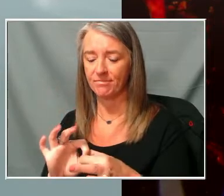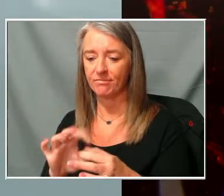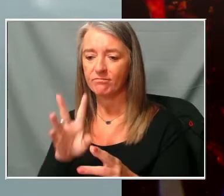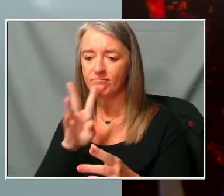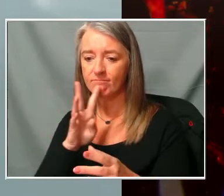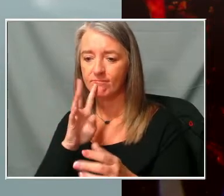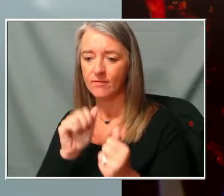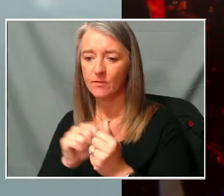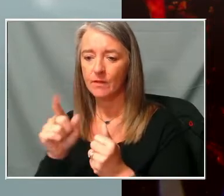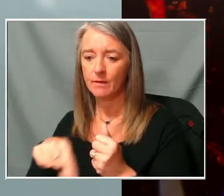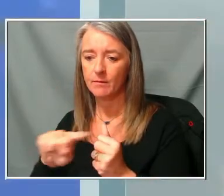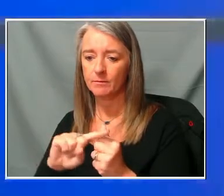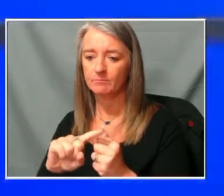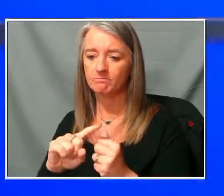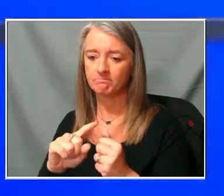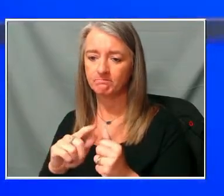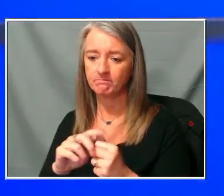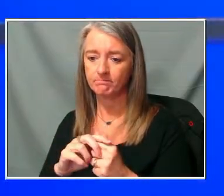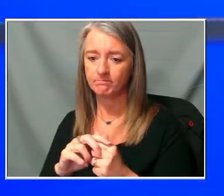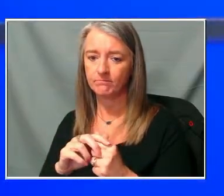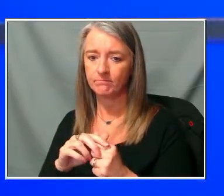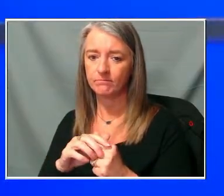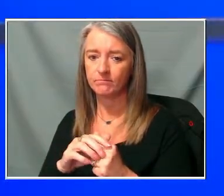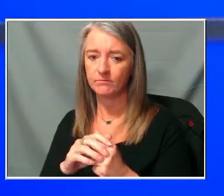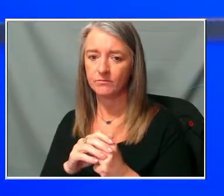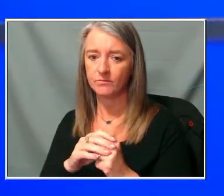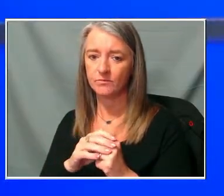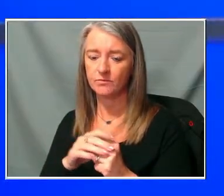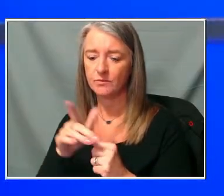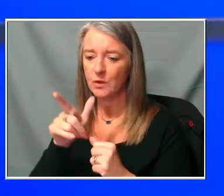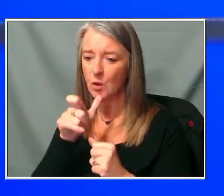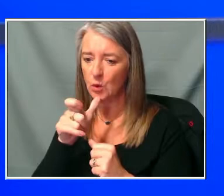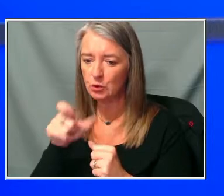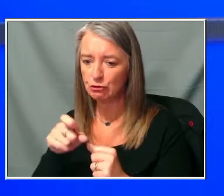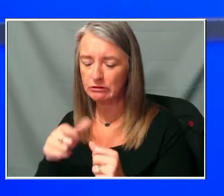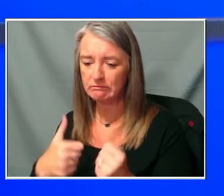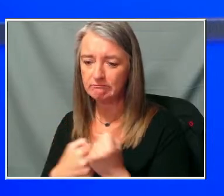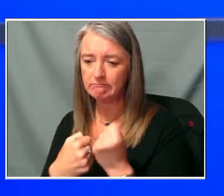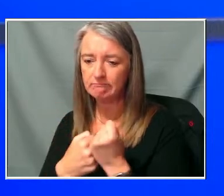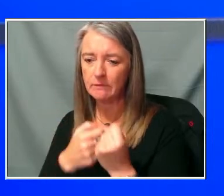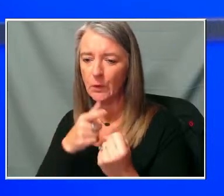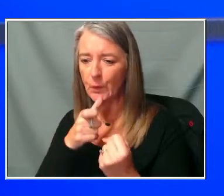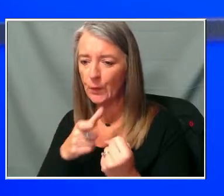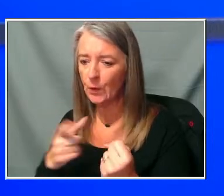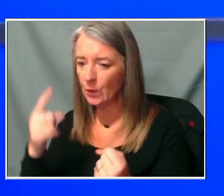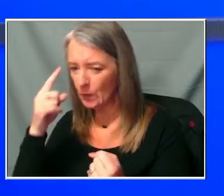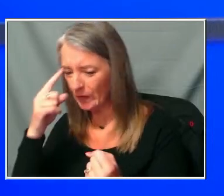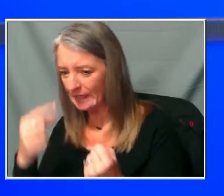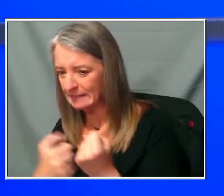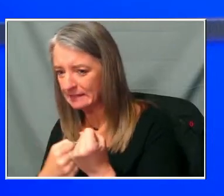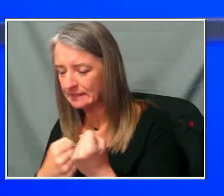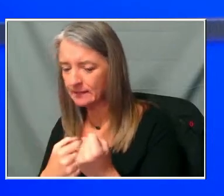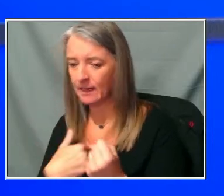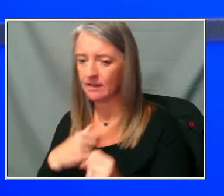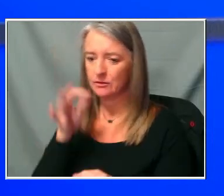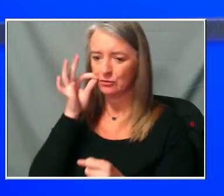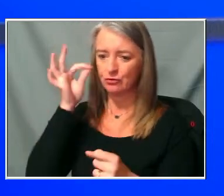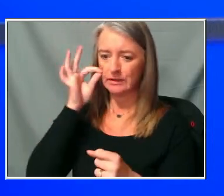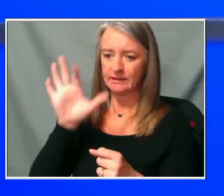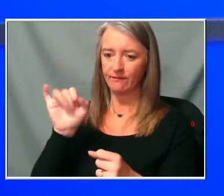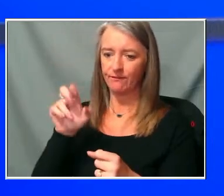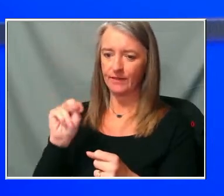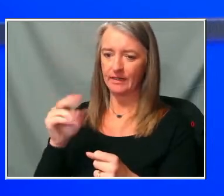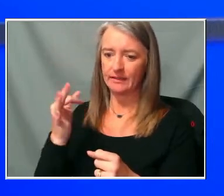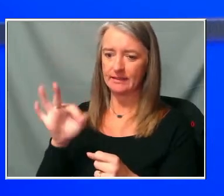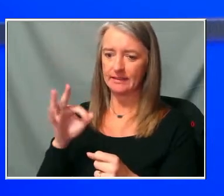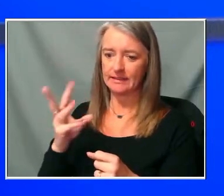the game and going, you know, he's like, who do you think I should pull for? I'm like, I don't know. Who do you think? He goes, well, I've been a Chiefs fan since